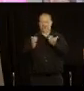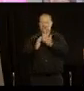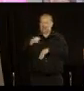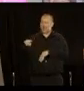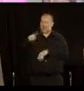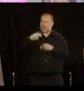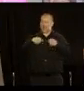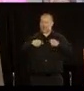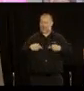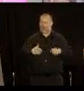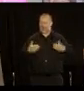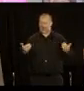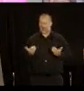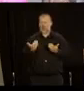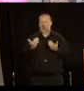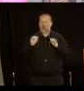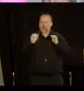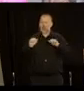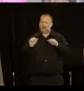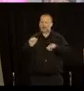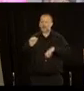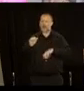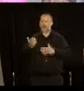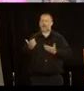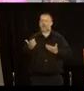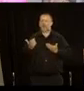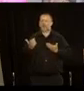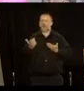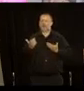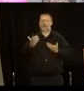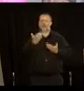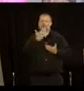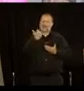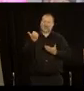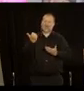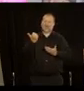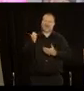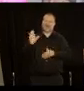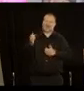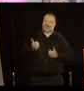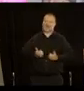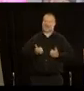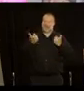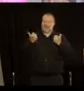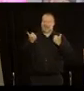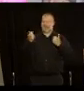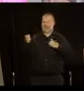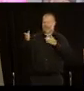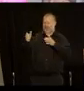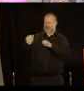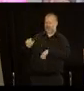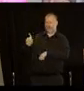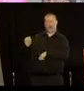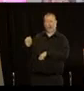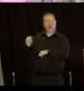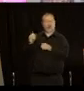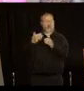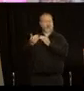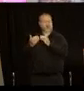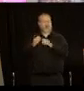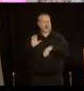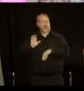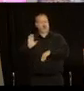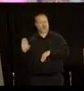single human being to be able to make the best life that he or she can make, irrespective